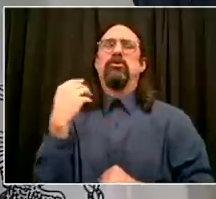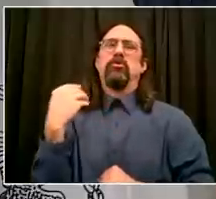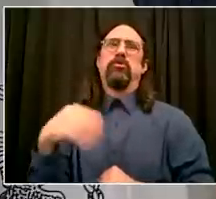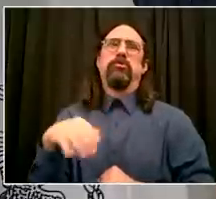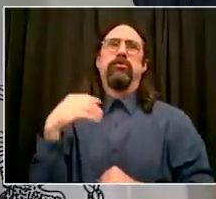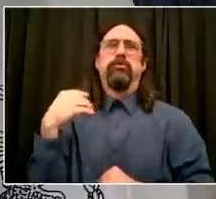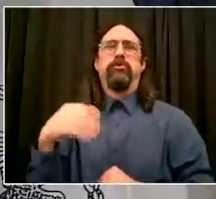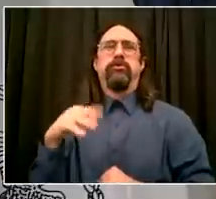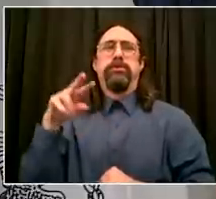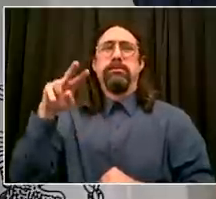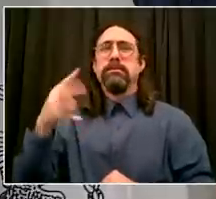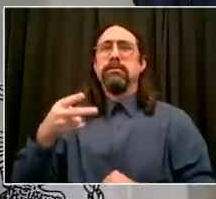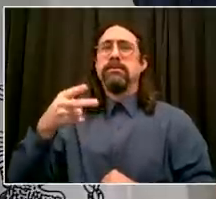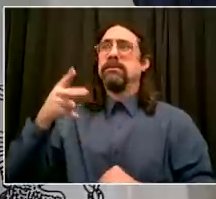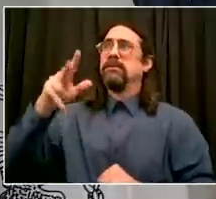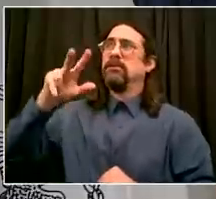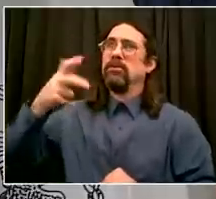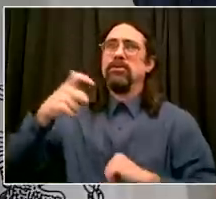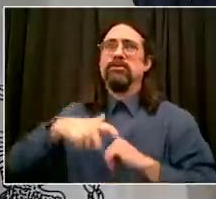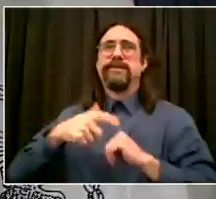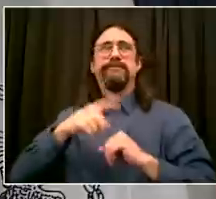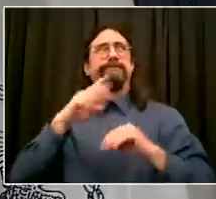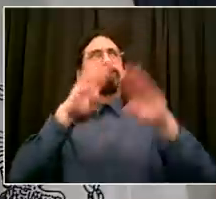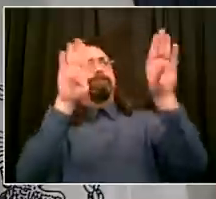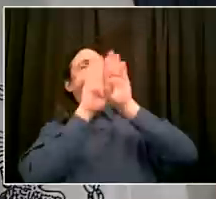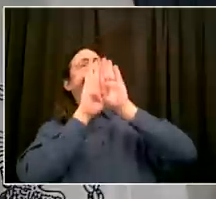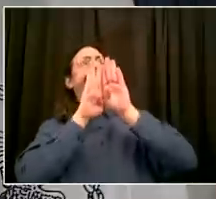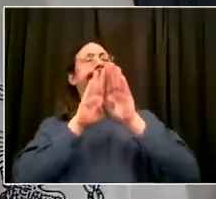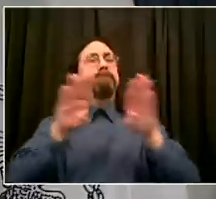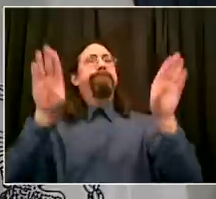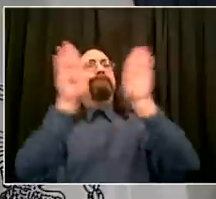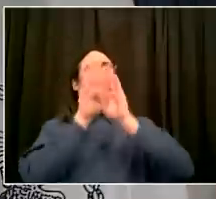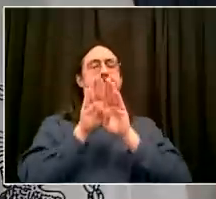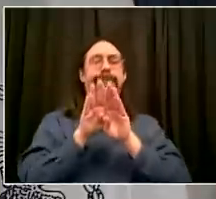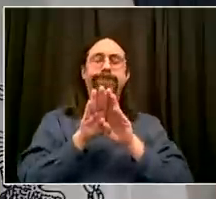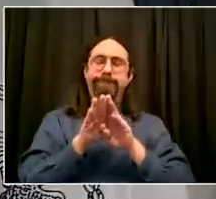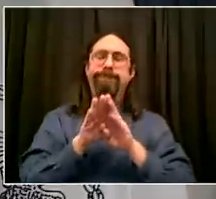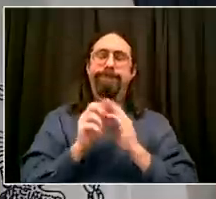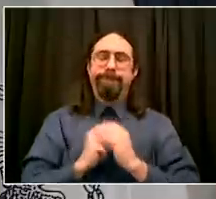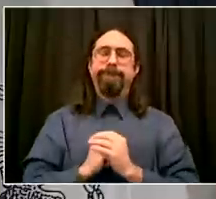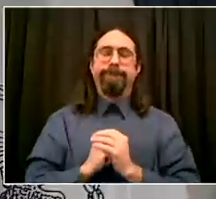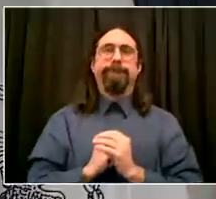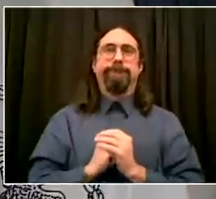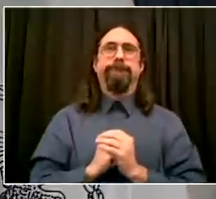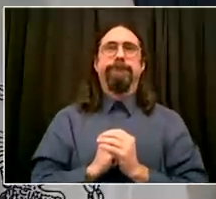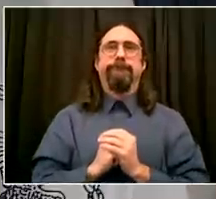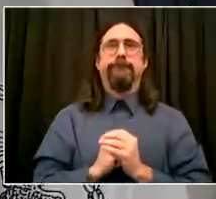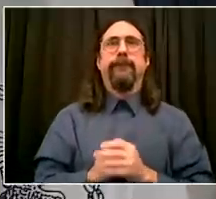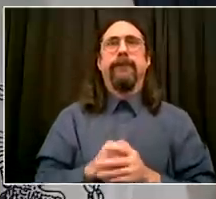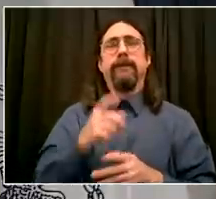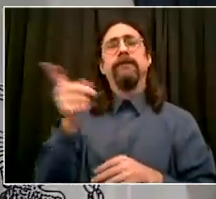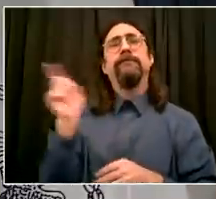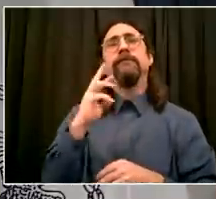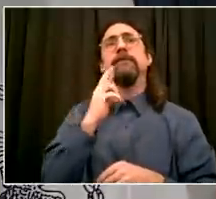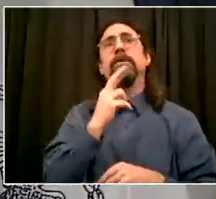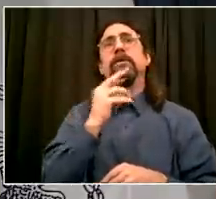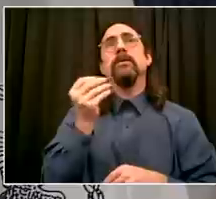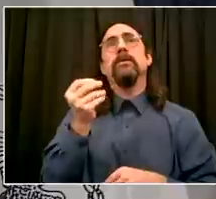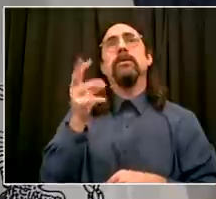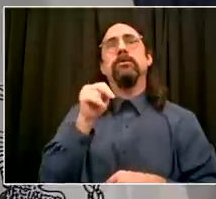25% level, obviously did well with that. I think the knowledge of the kinds of things they have to do is clear. We'll go right back to